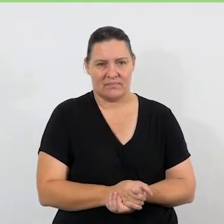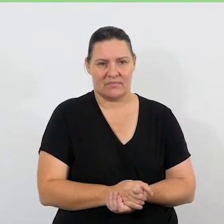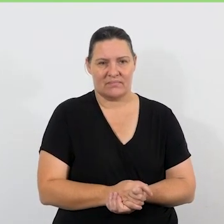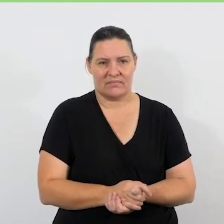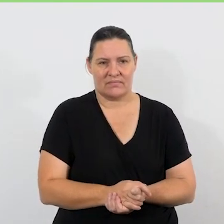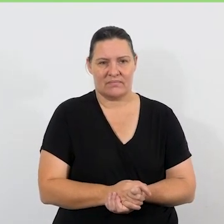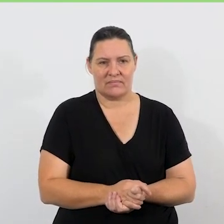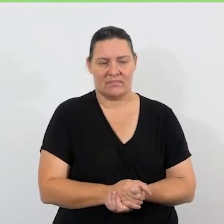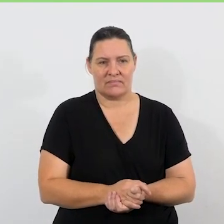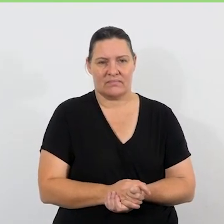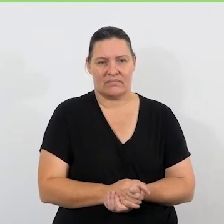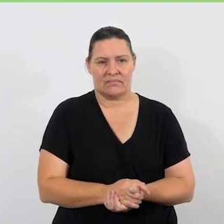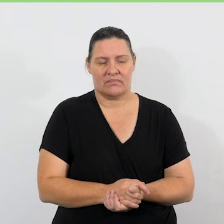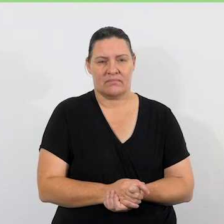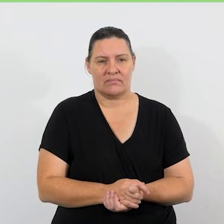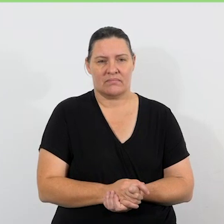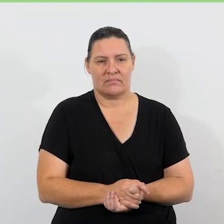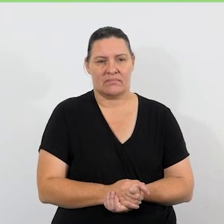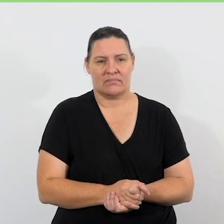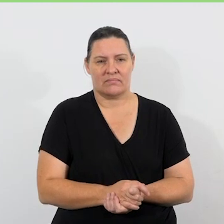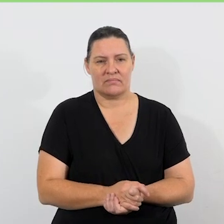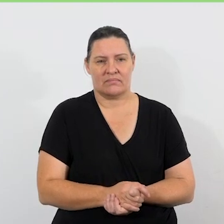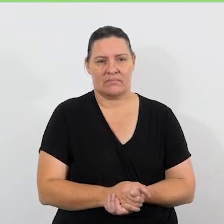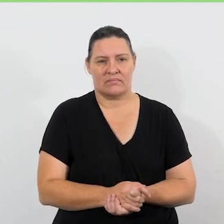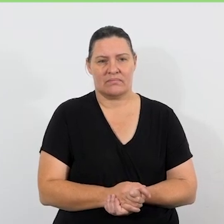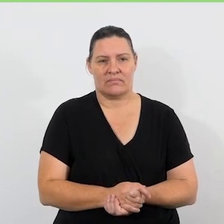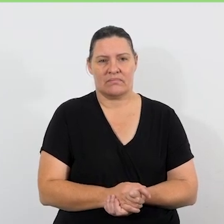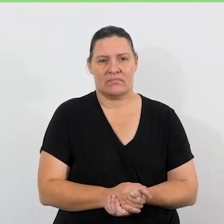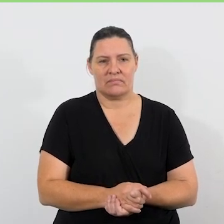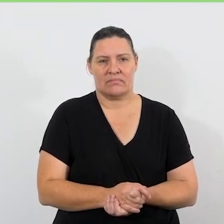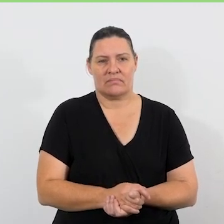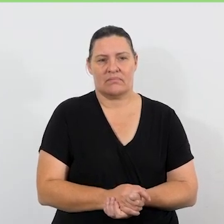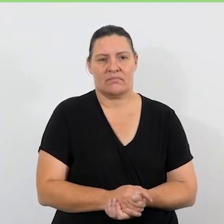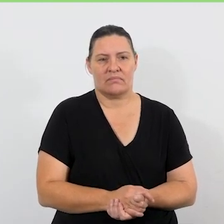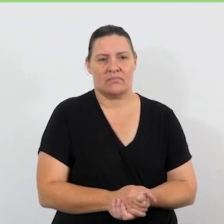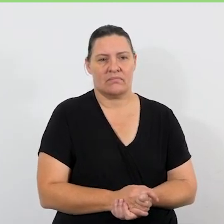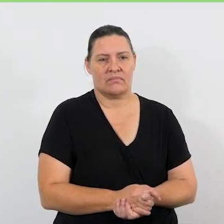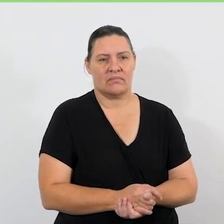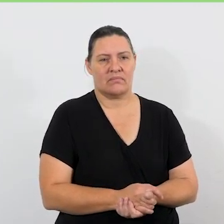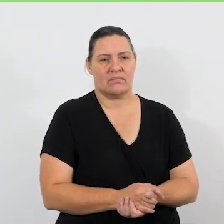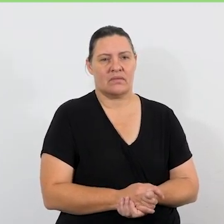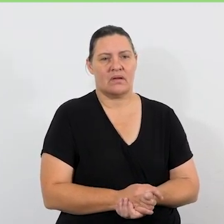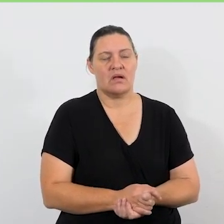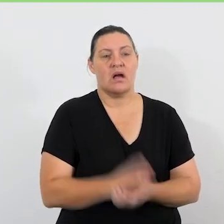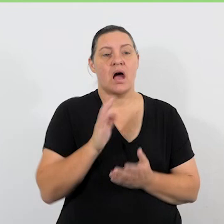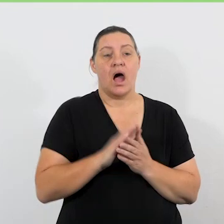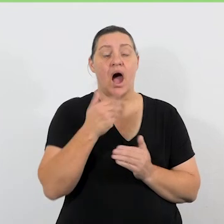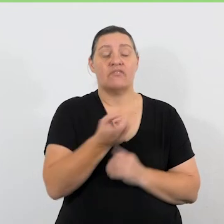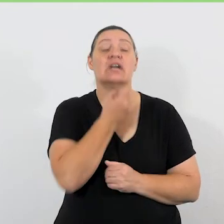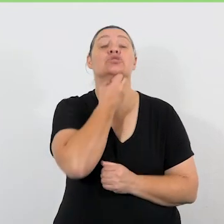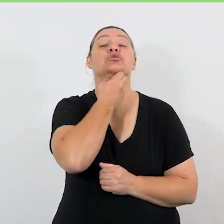That is the part you are filling in. It is the mouth. The second one says,